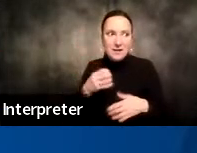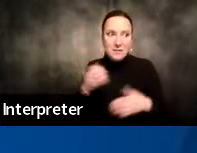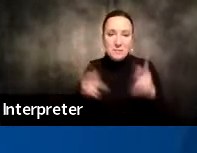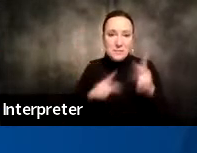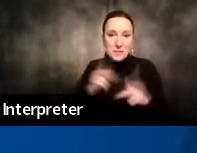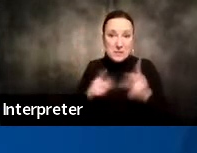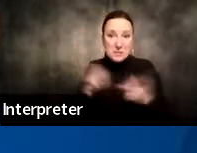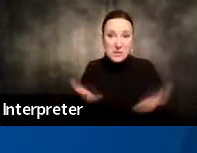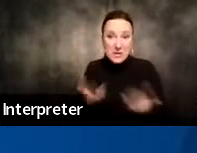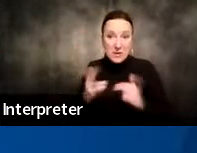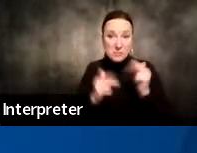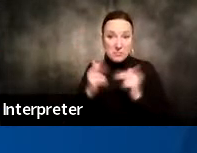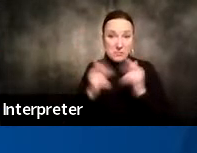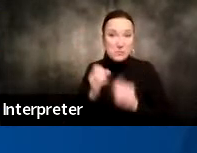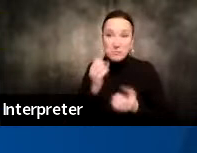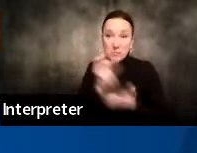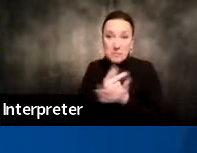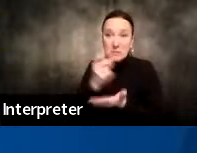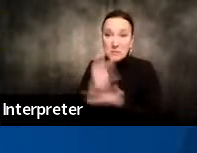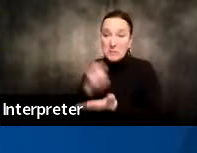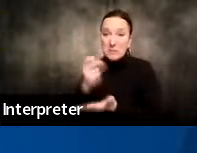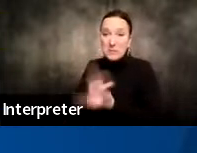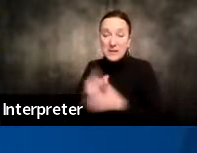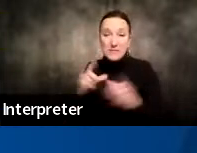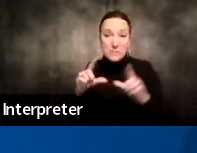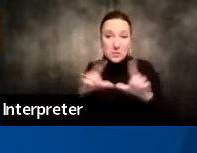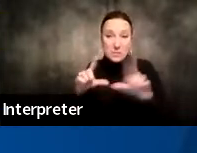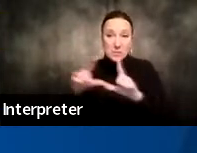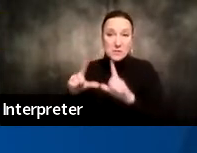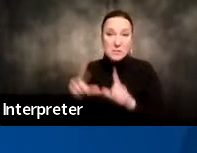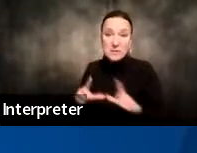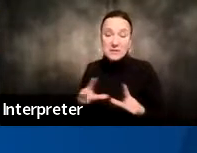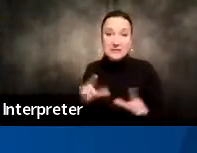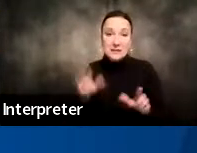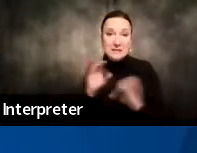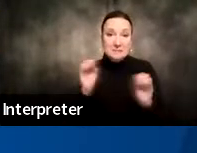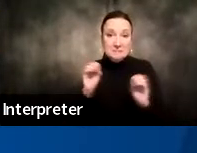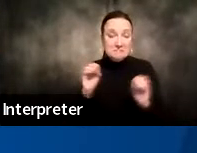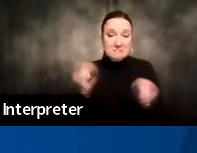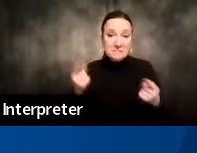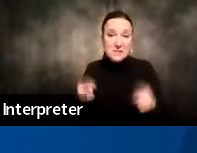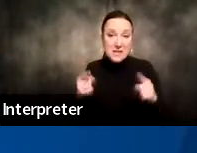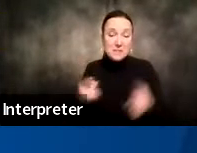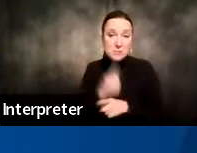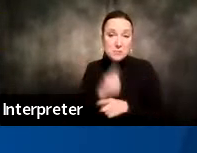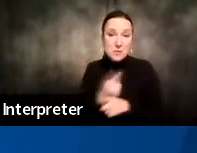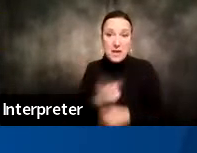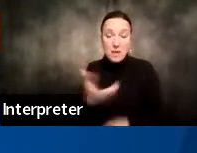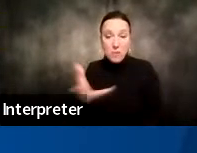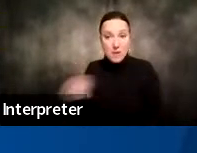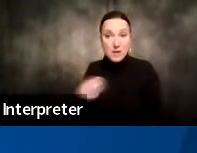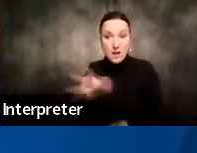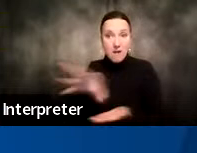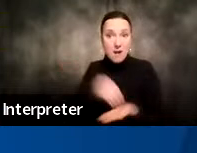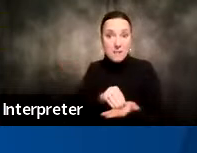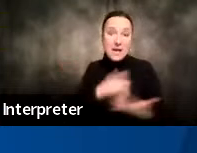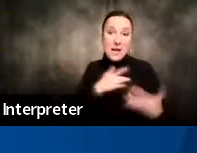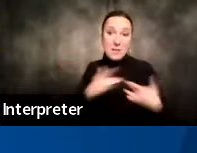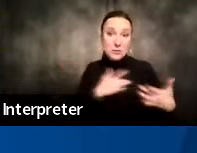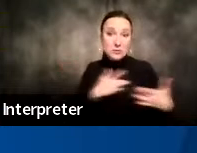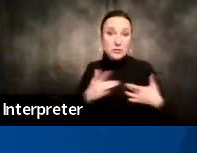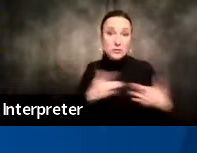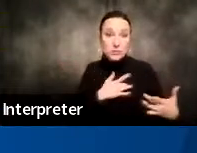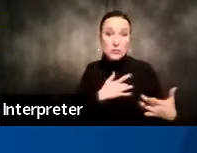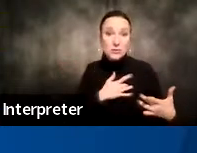going on and continues to go on throughout ANC 5D. And I'd like a copy of this plan because I'm really concerned that you're putting something on